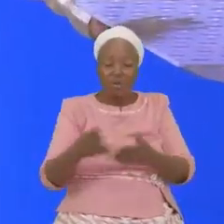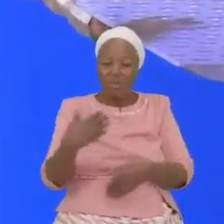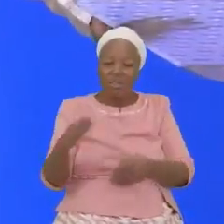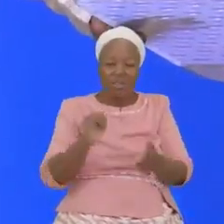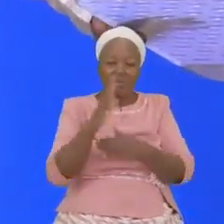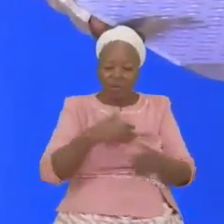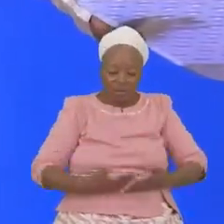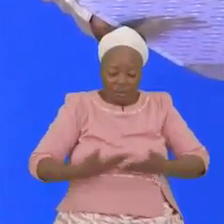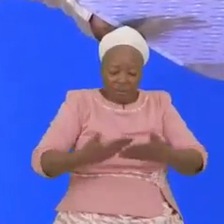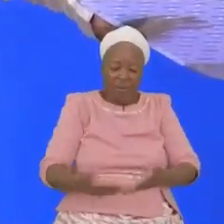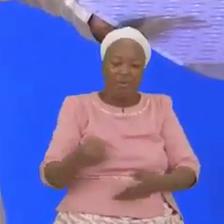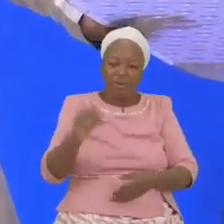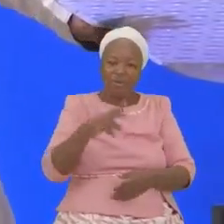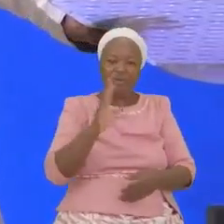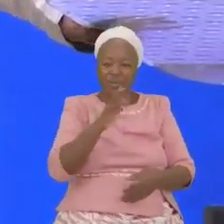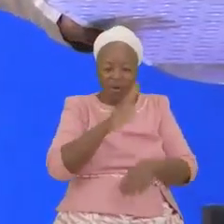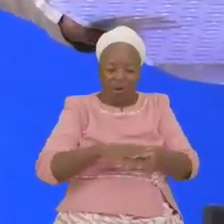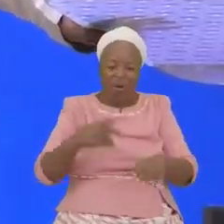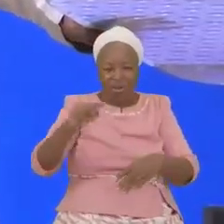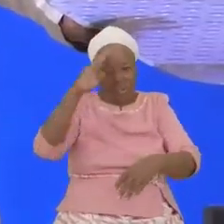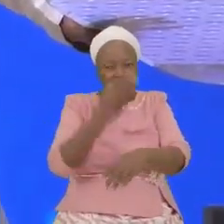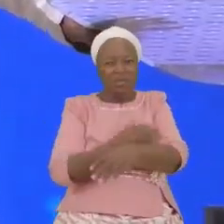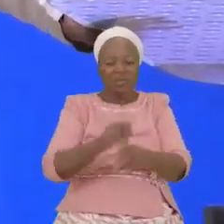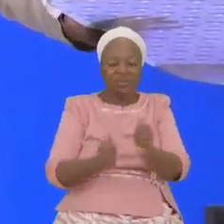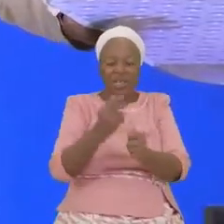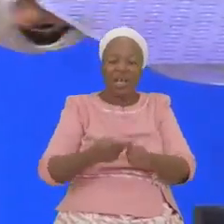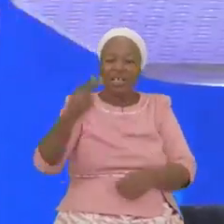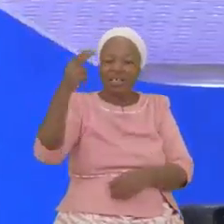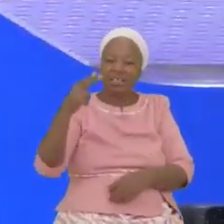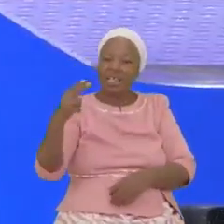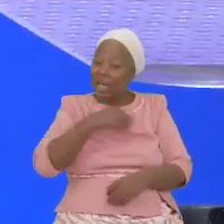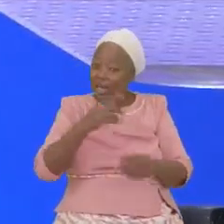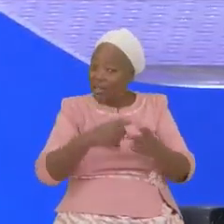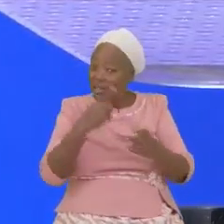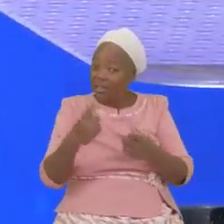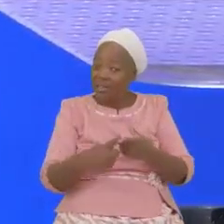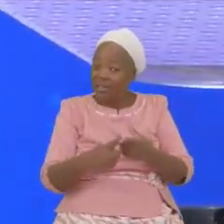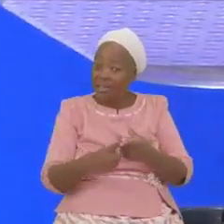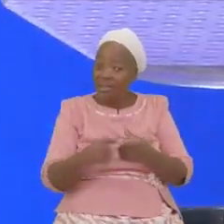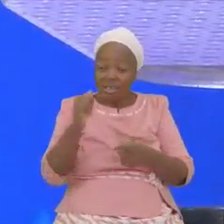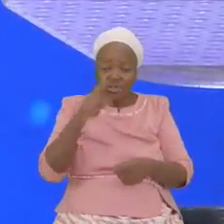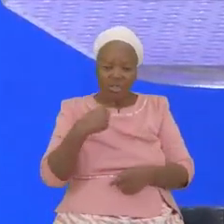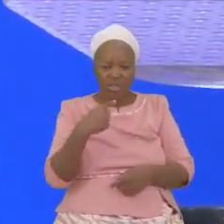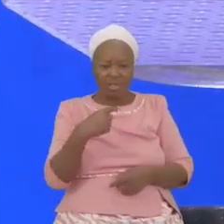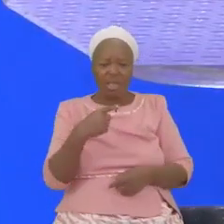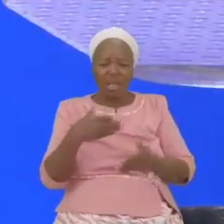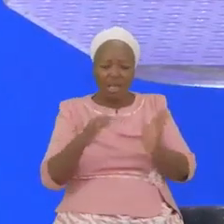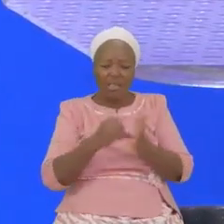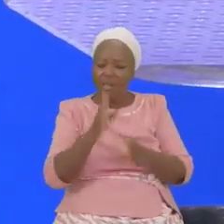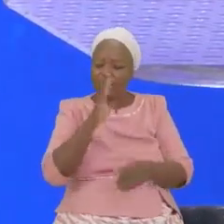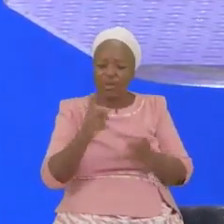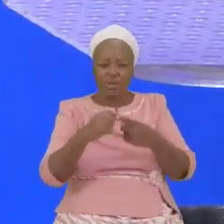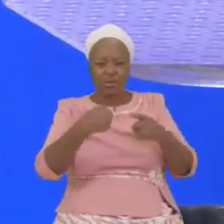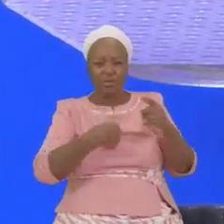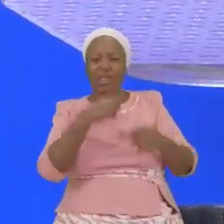be called the Son of the Highest. And then she said, let it be unto me.